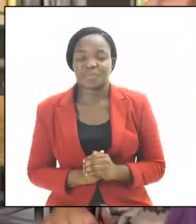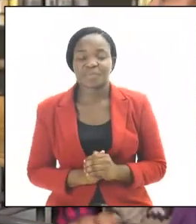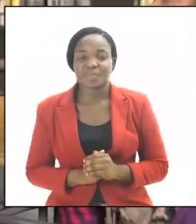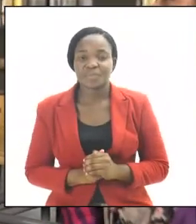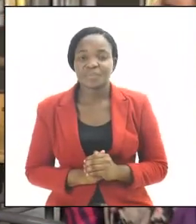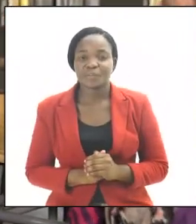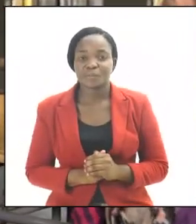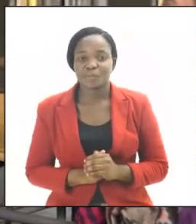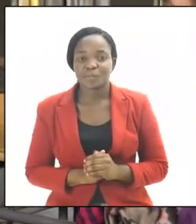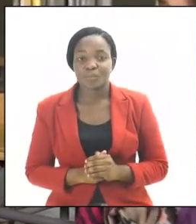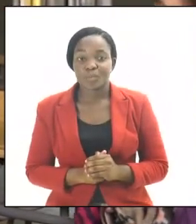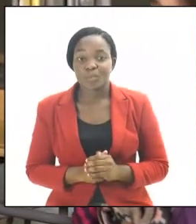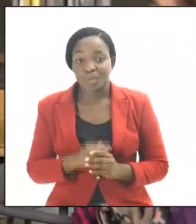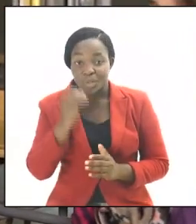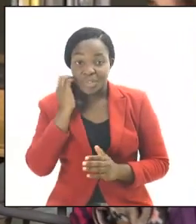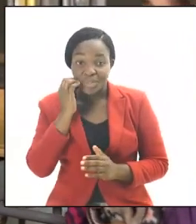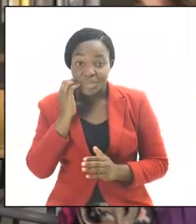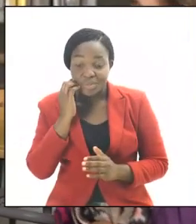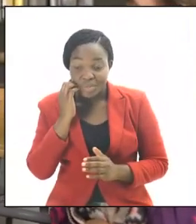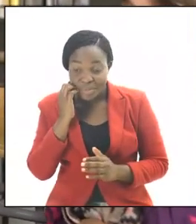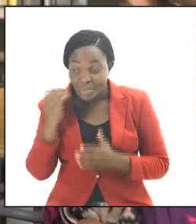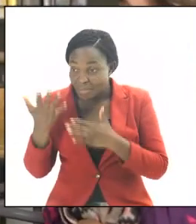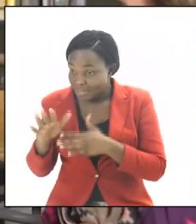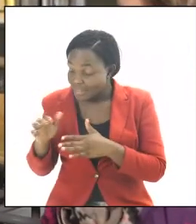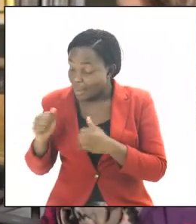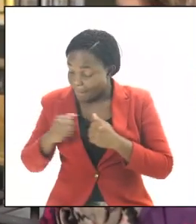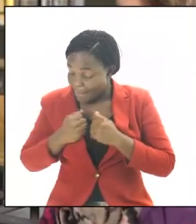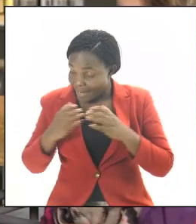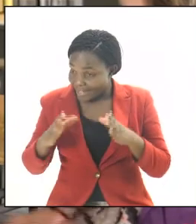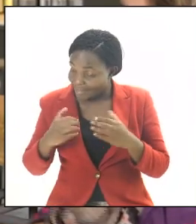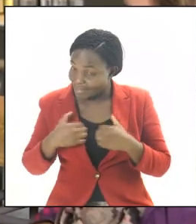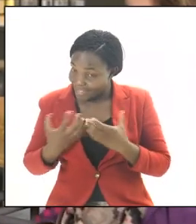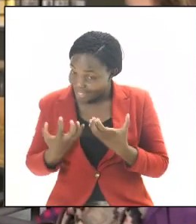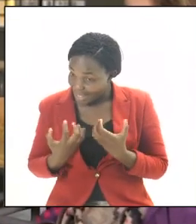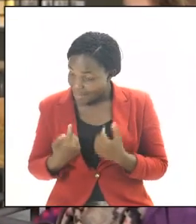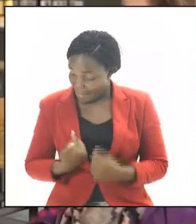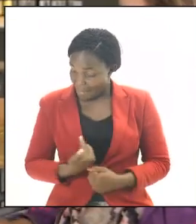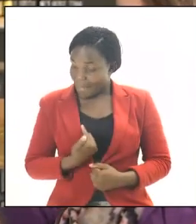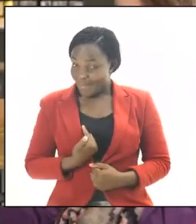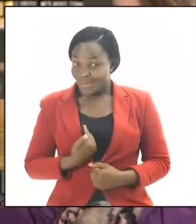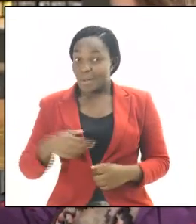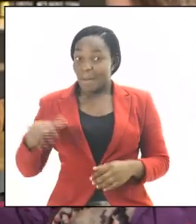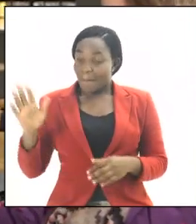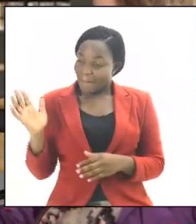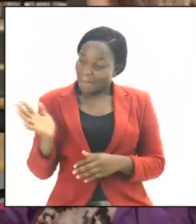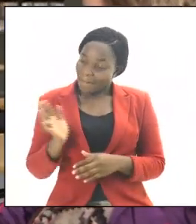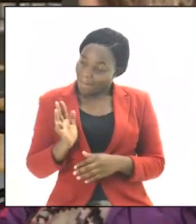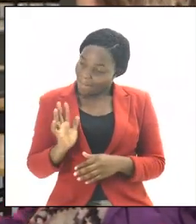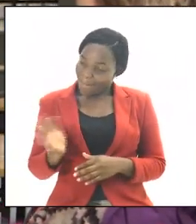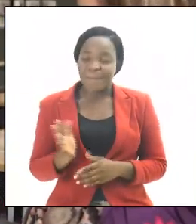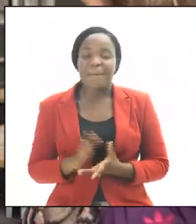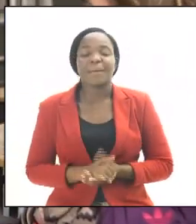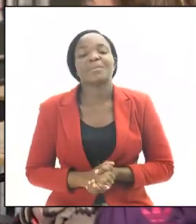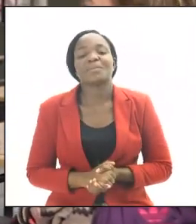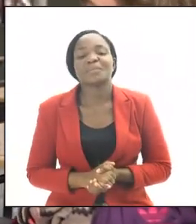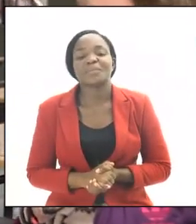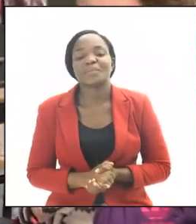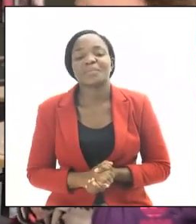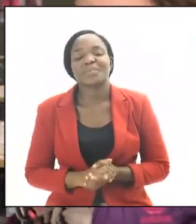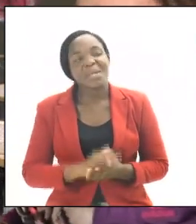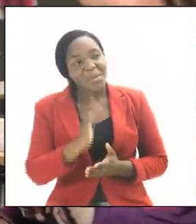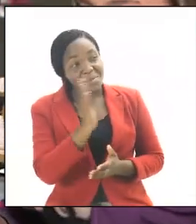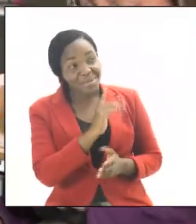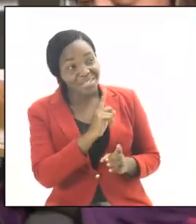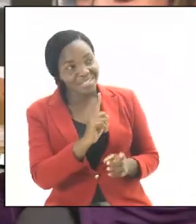And if you'll excuse me, may I have my class to myself? Well done and goodbye. Bye,